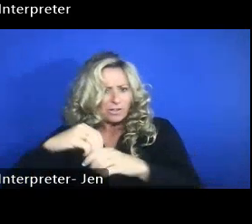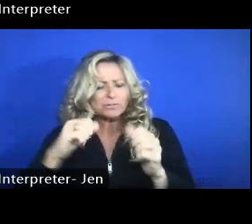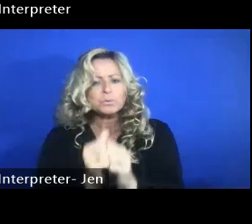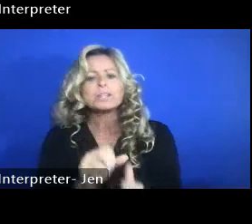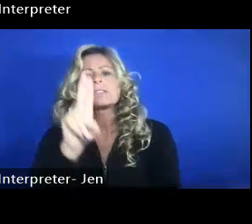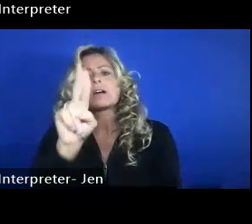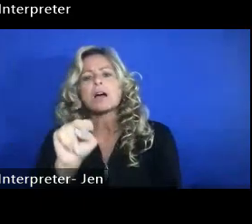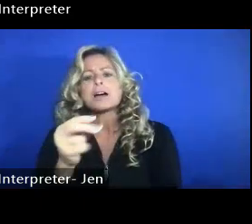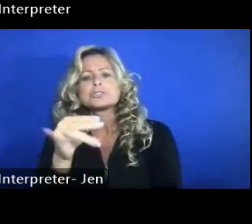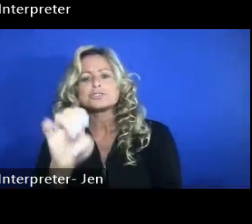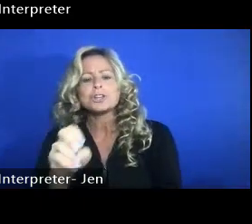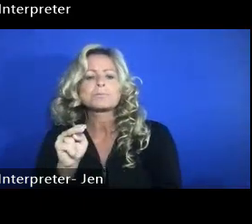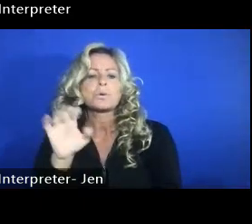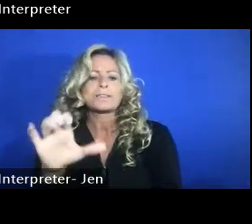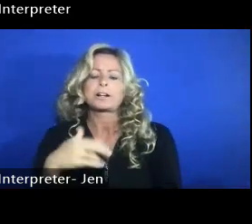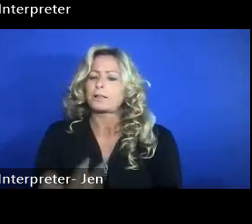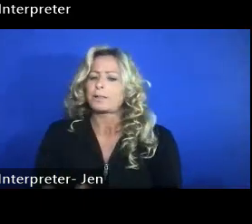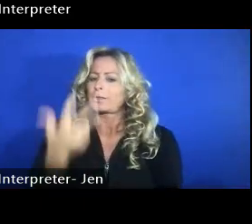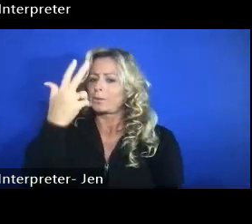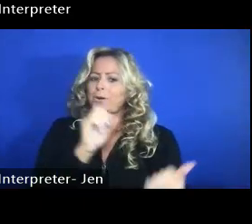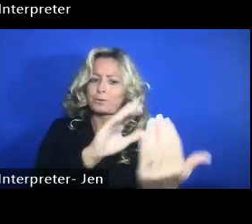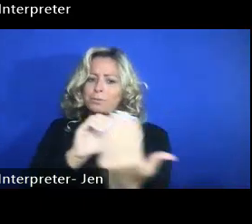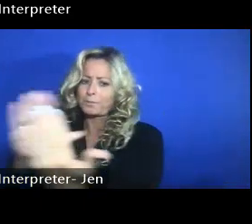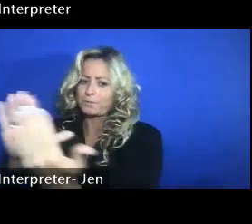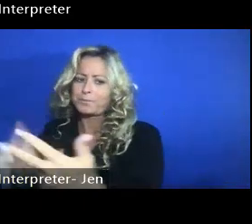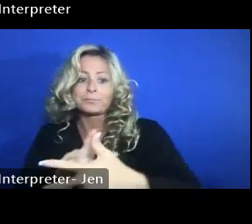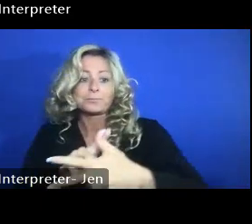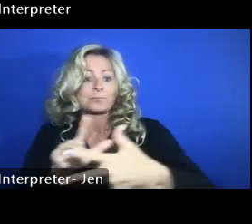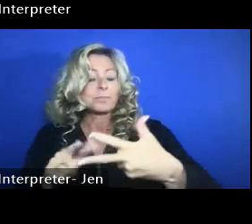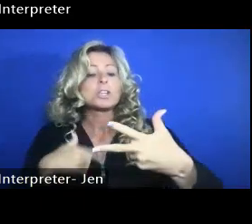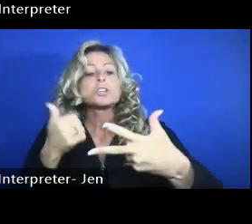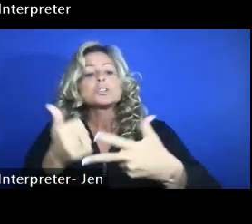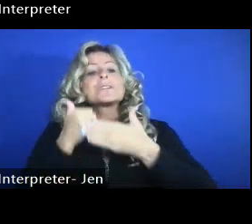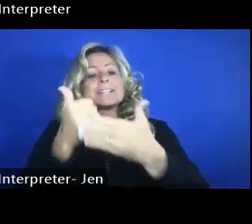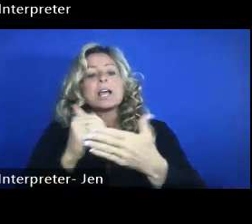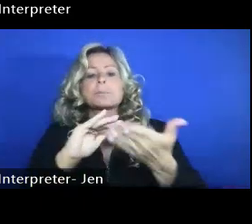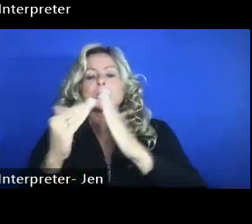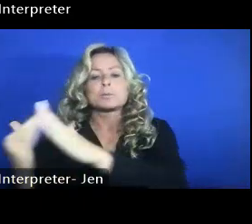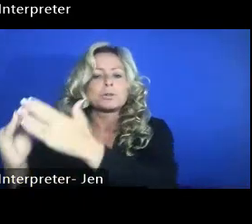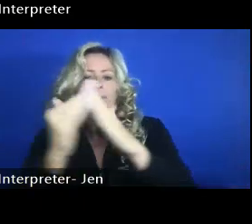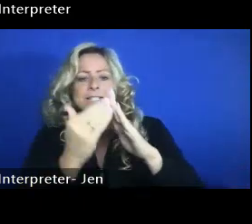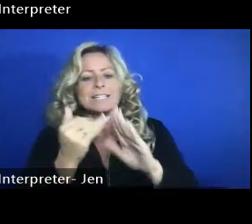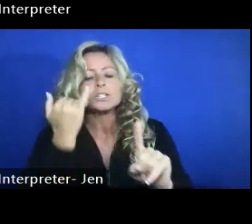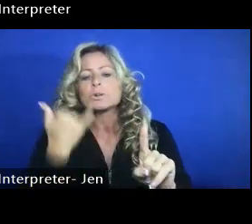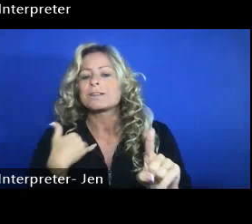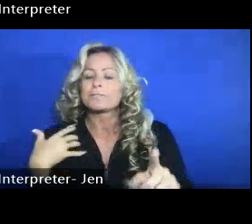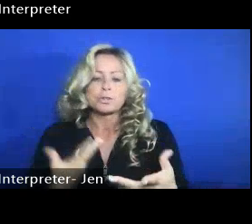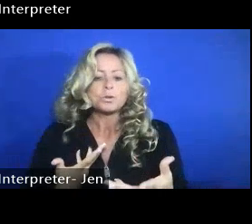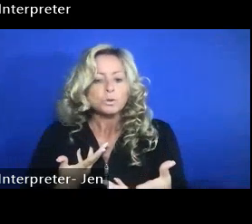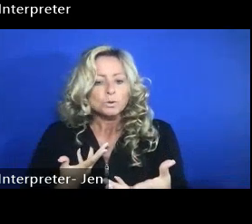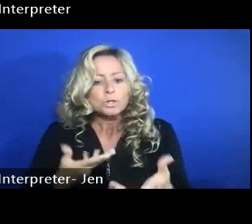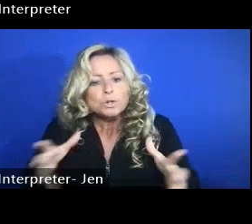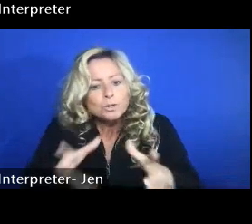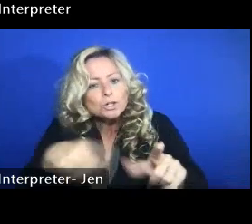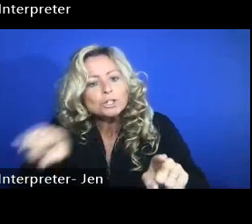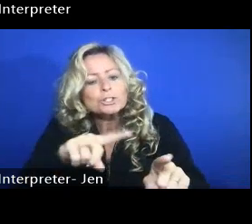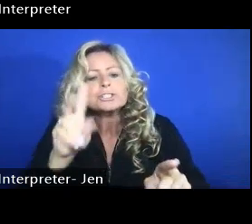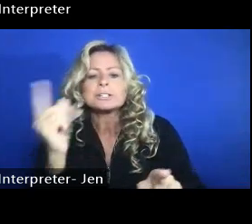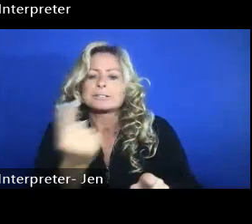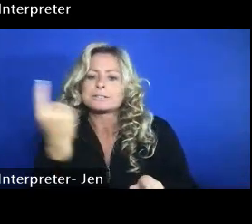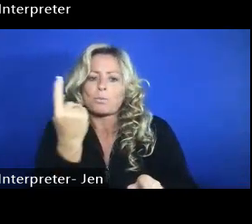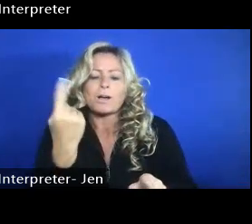North Carolina? We have 3 main ways. You can help us reach your community. So whether you encourage someone to share their story or